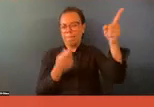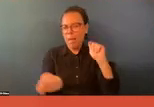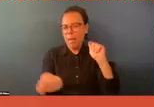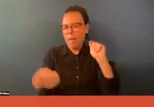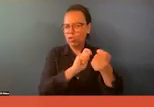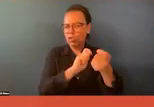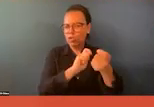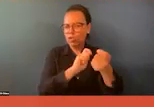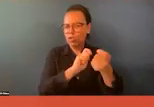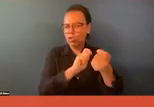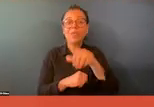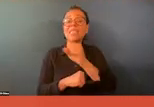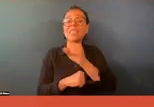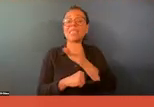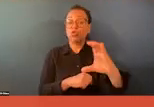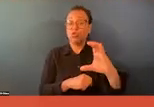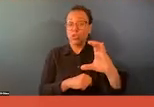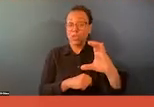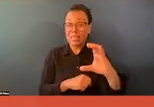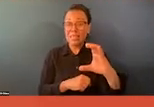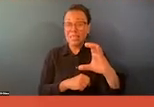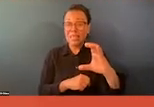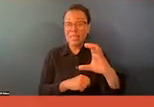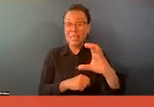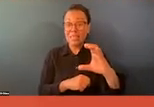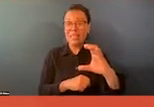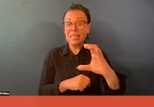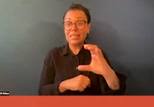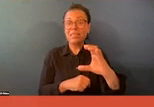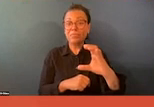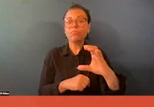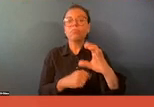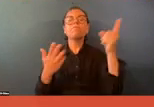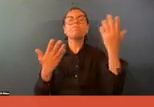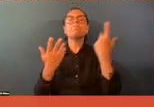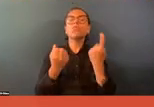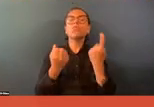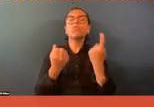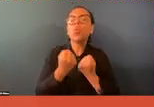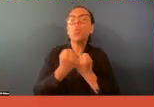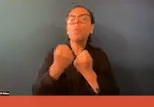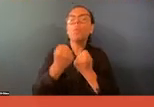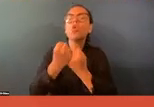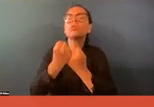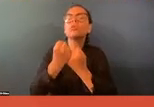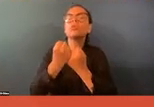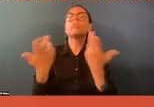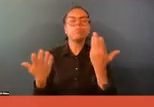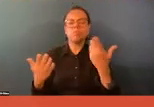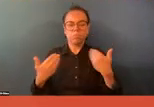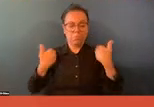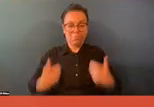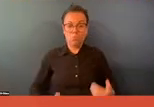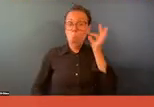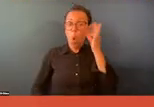HMHB SBCC strategy based on 1,000 golden days supports breastfeeding and has a huge